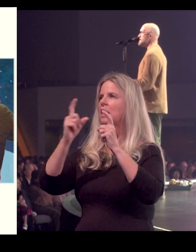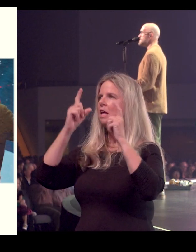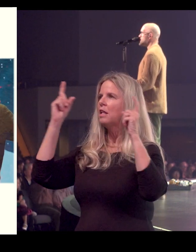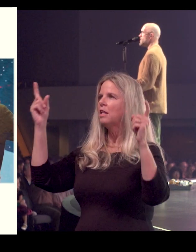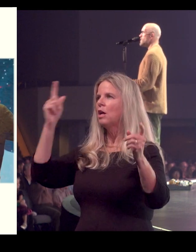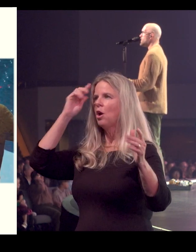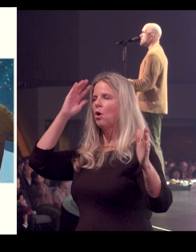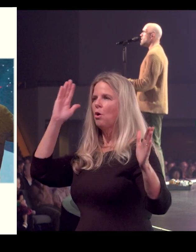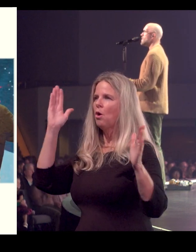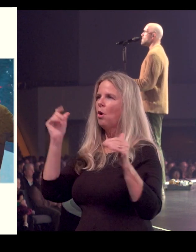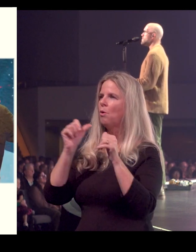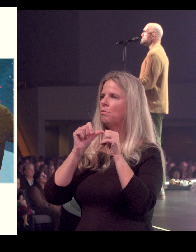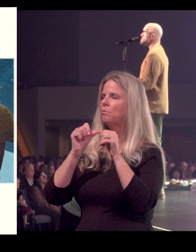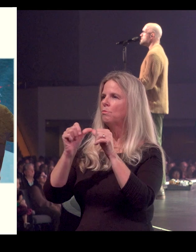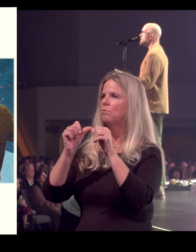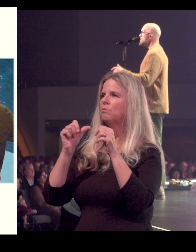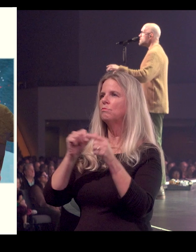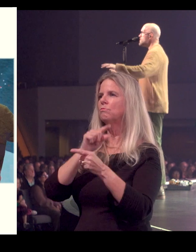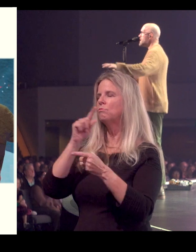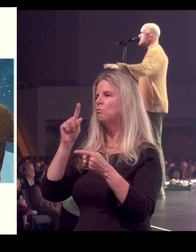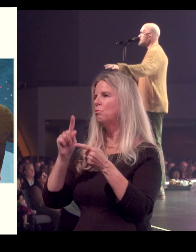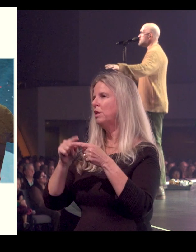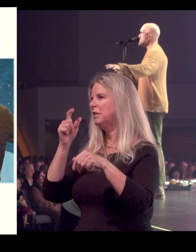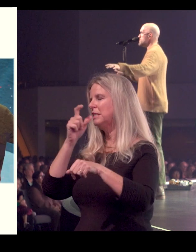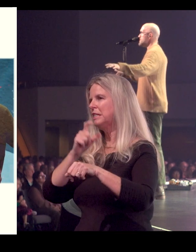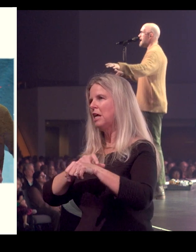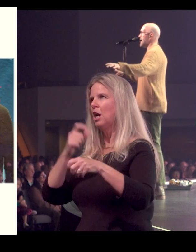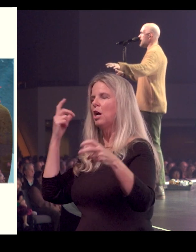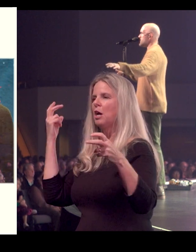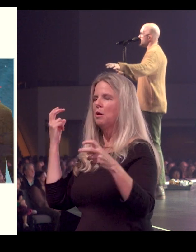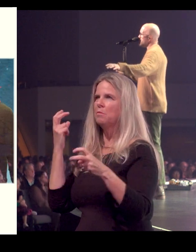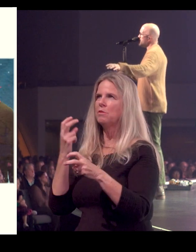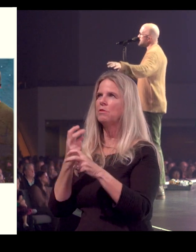Still God when the season is over.